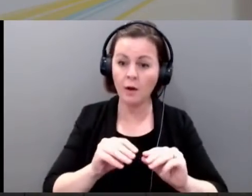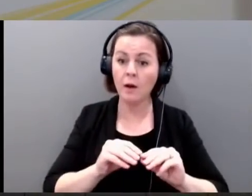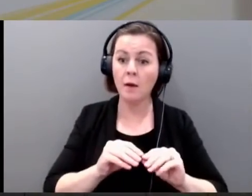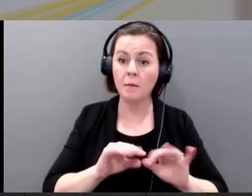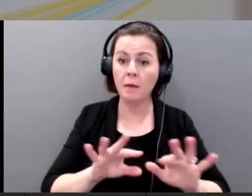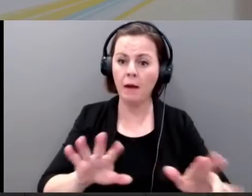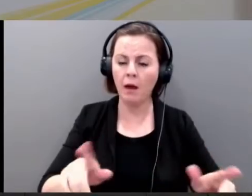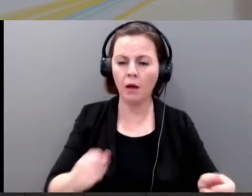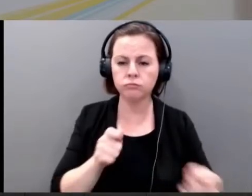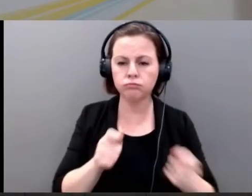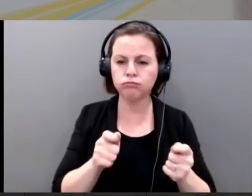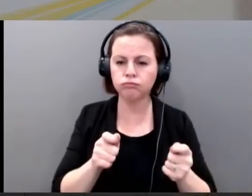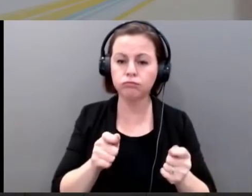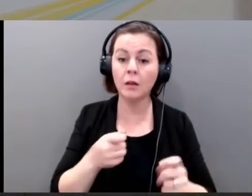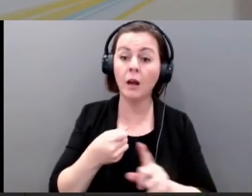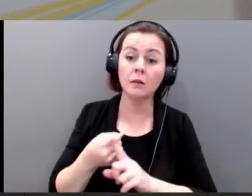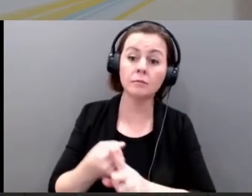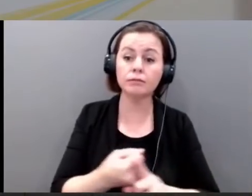of COVID-19.